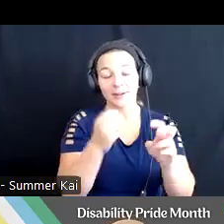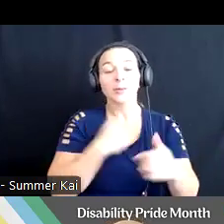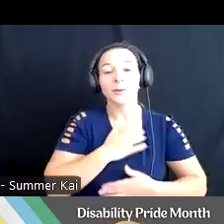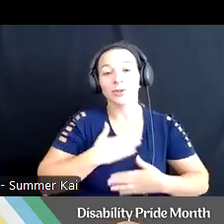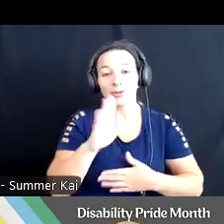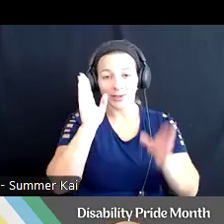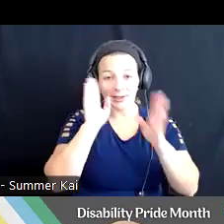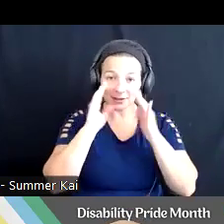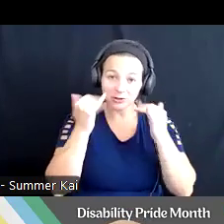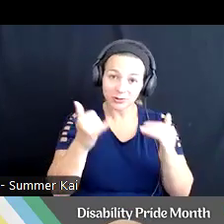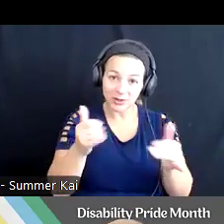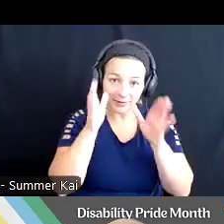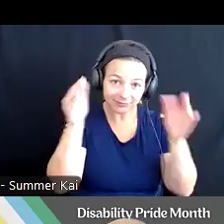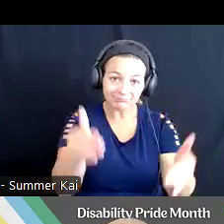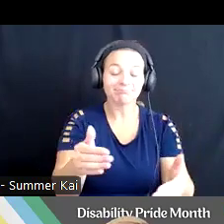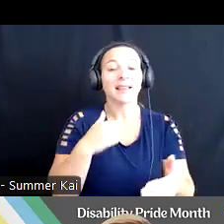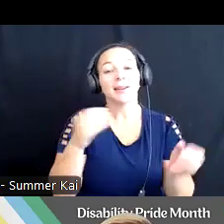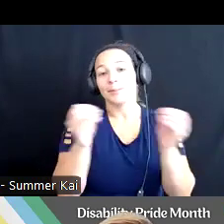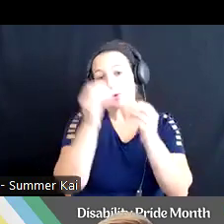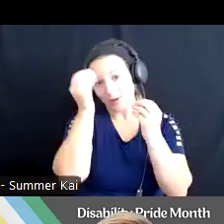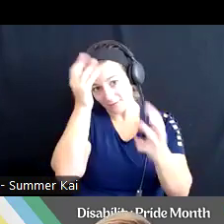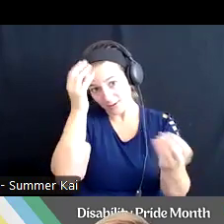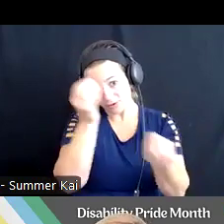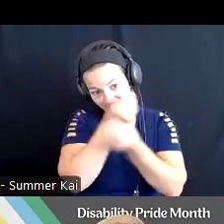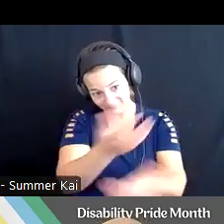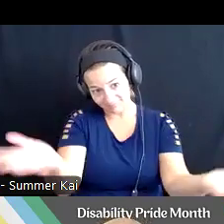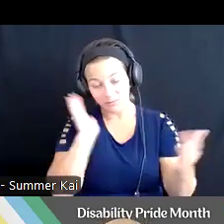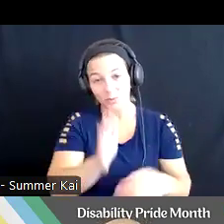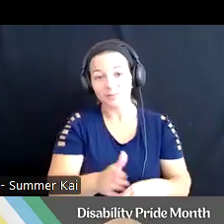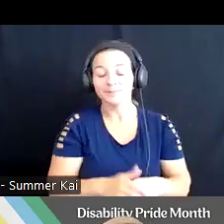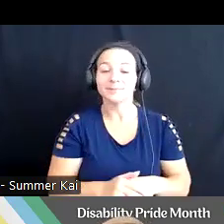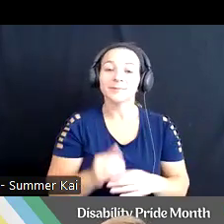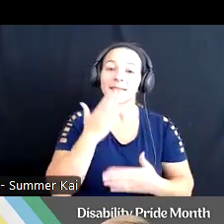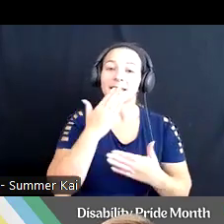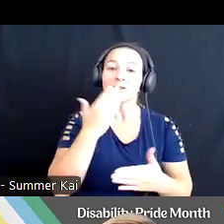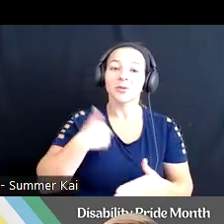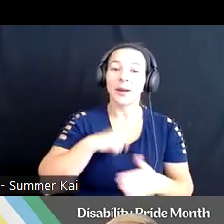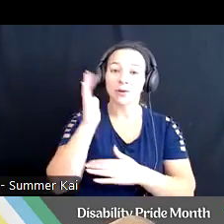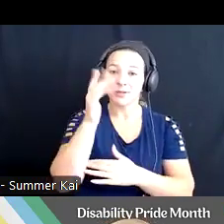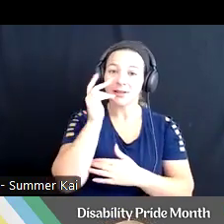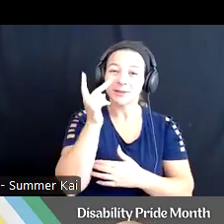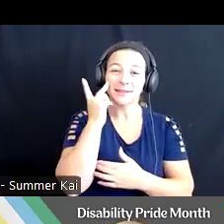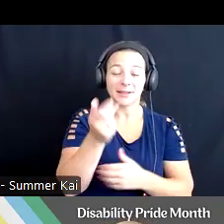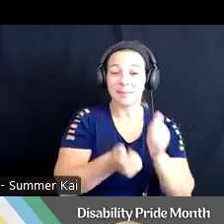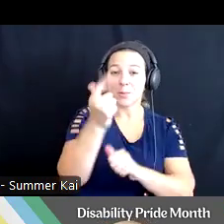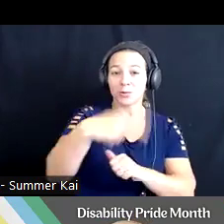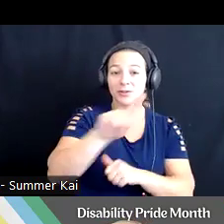today, tuning in, and more to come. Thank you, all of our presenters, and we'll see most of you again at 1 o'clock.